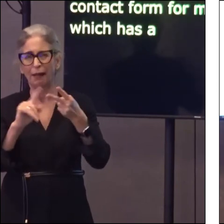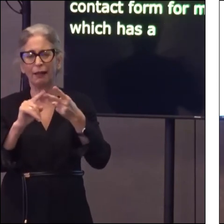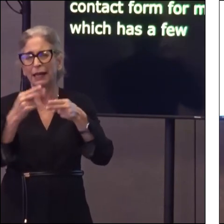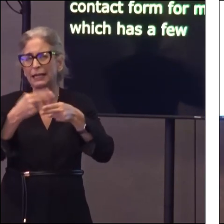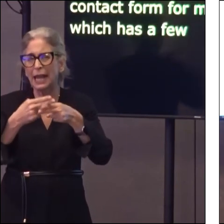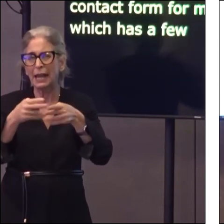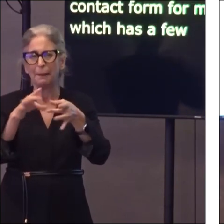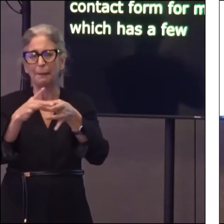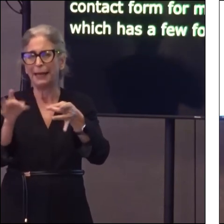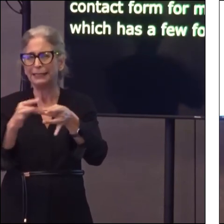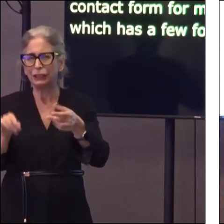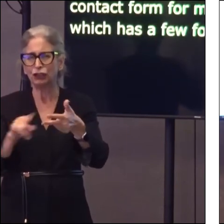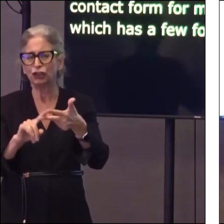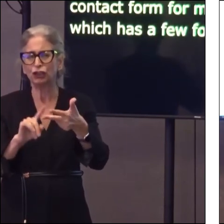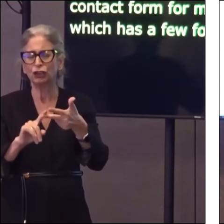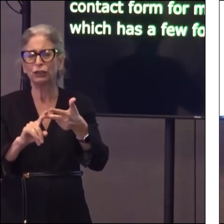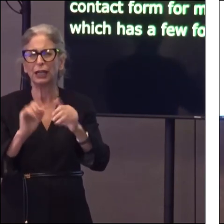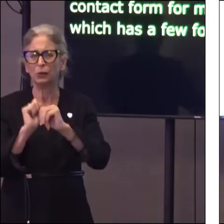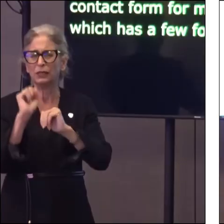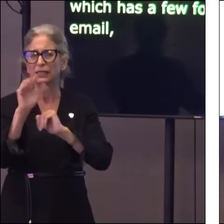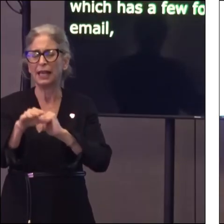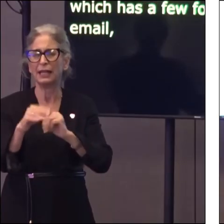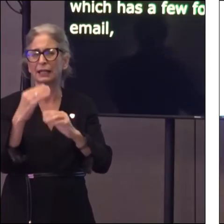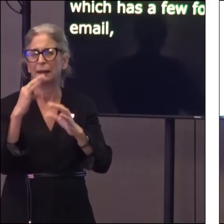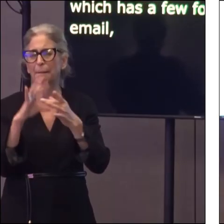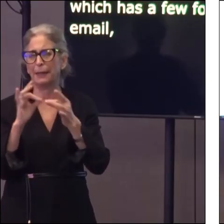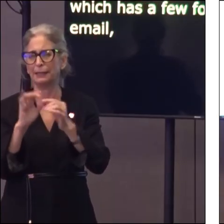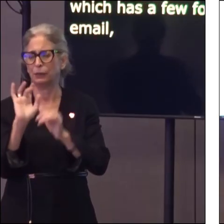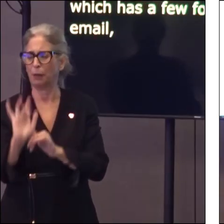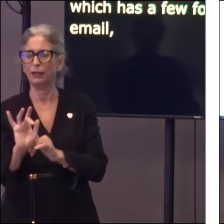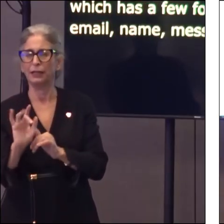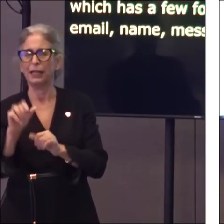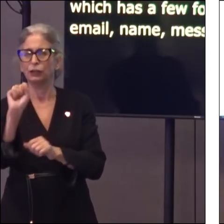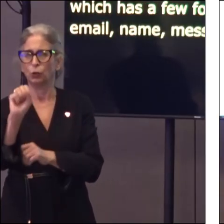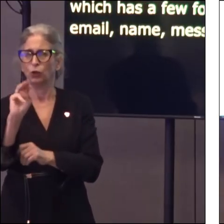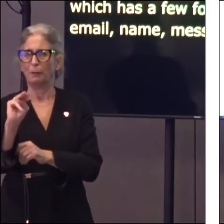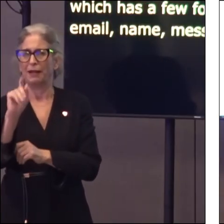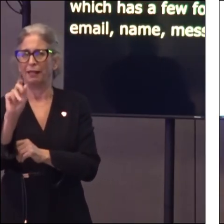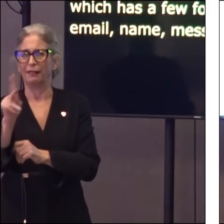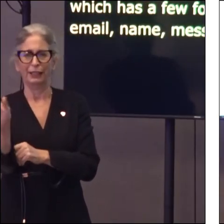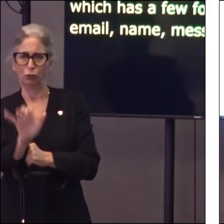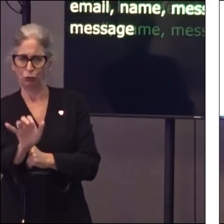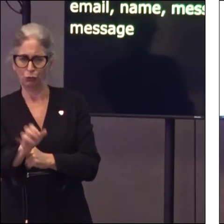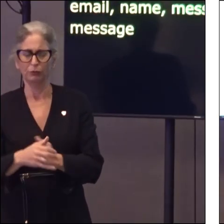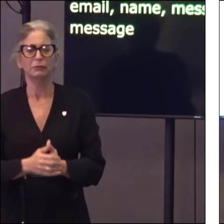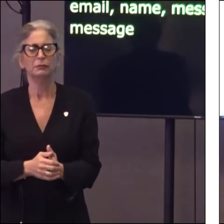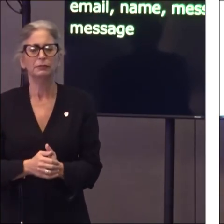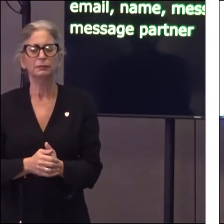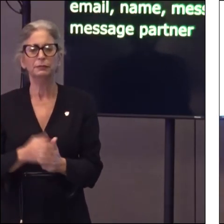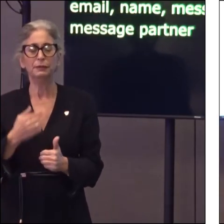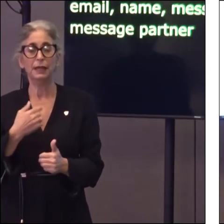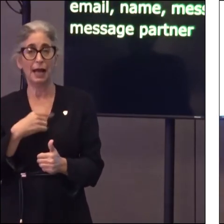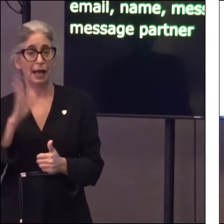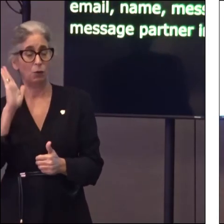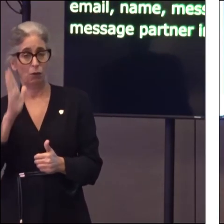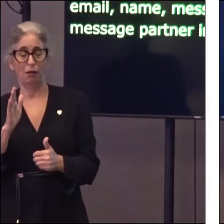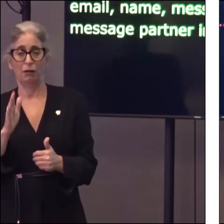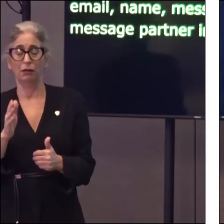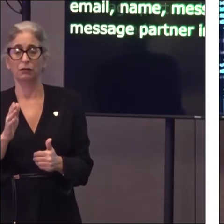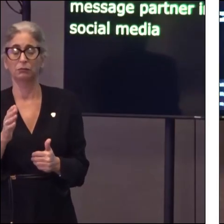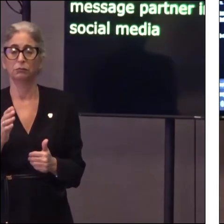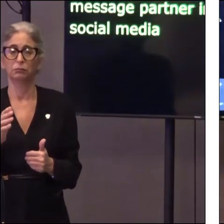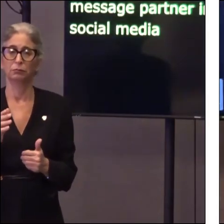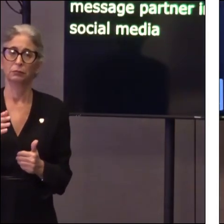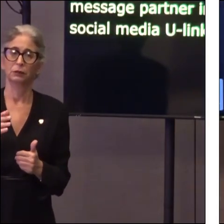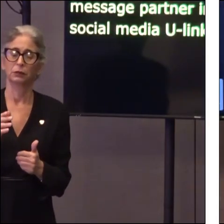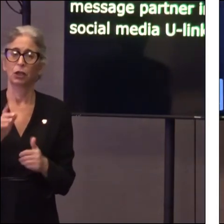name, message, and a send message button, and a couple of social media links. I am actually going to go